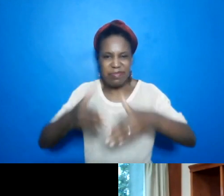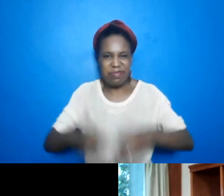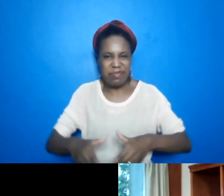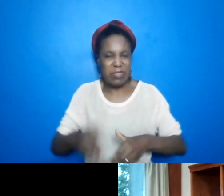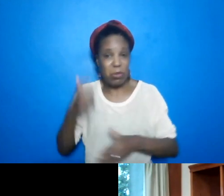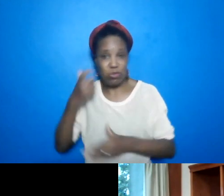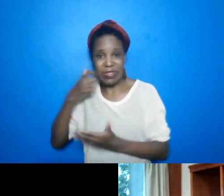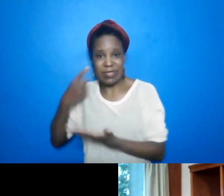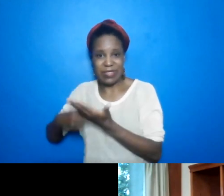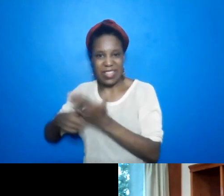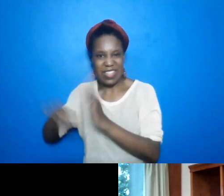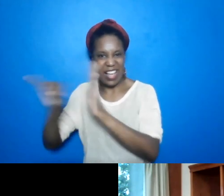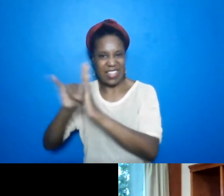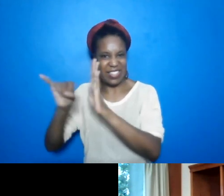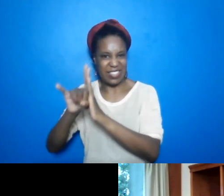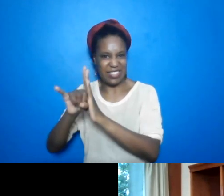ask,